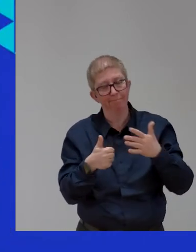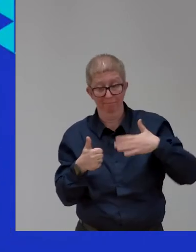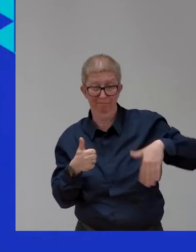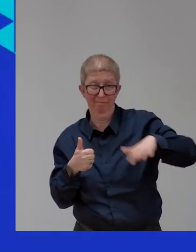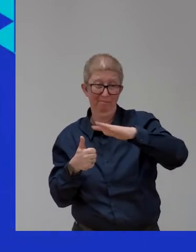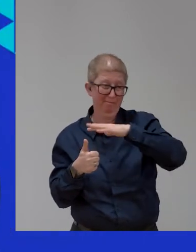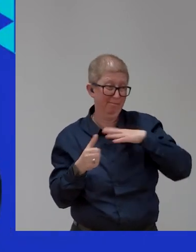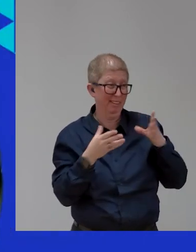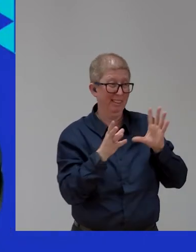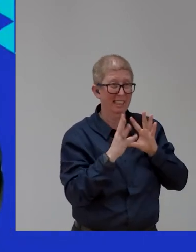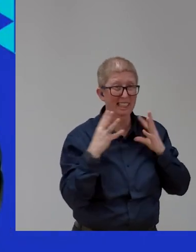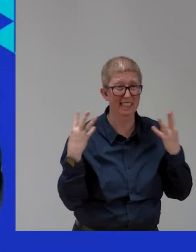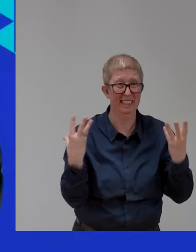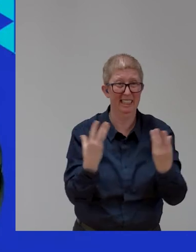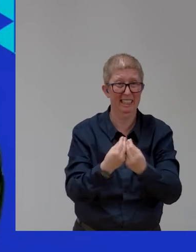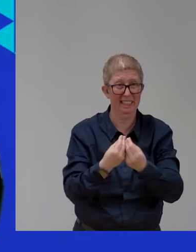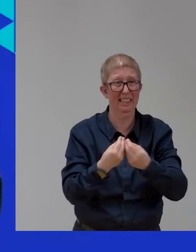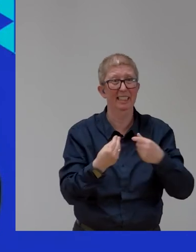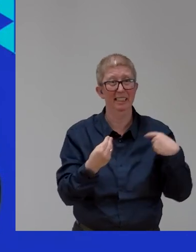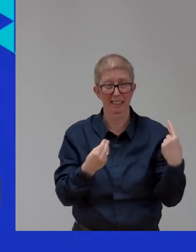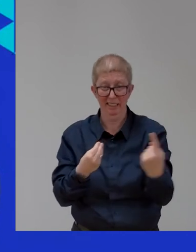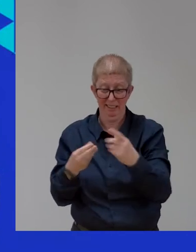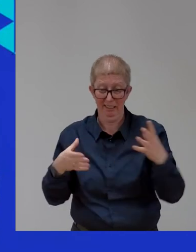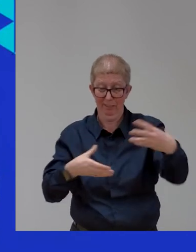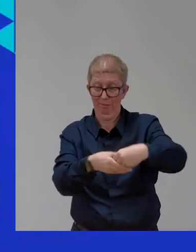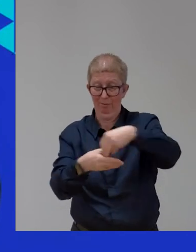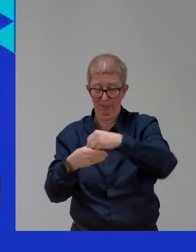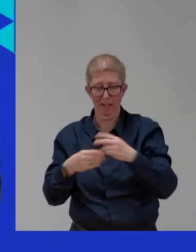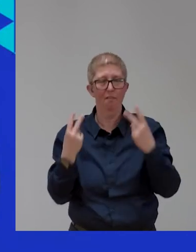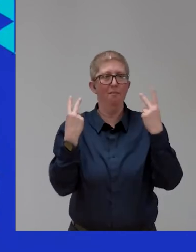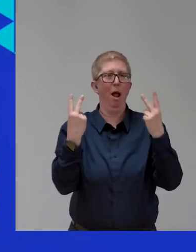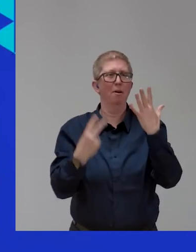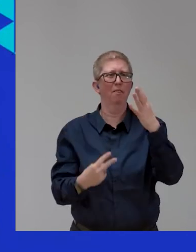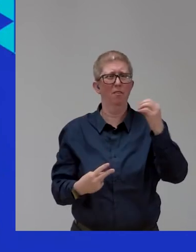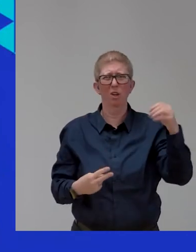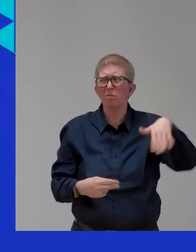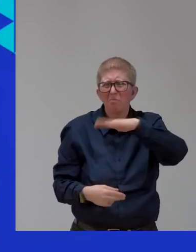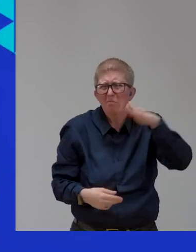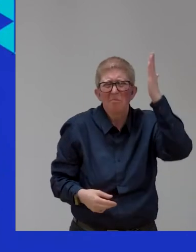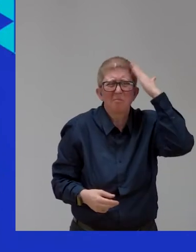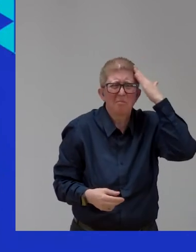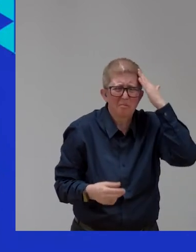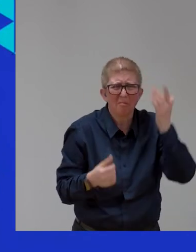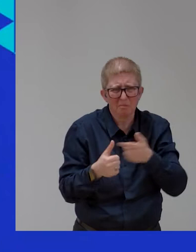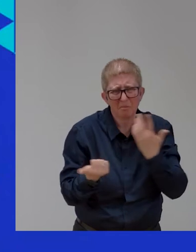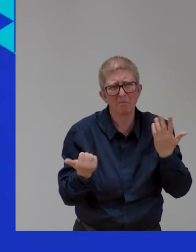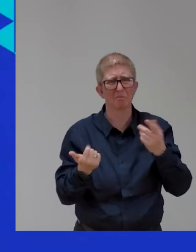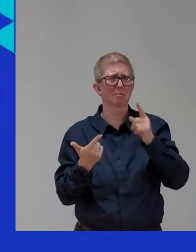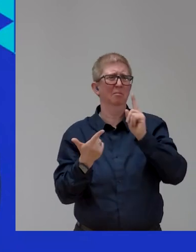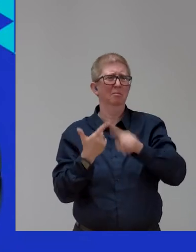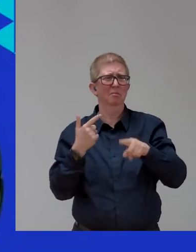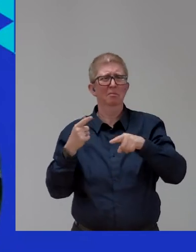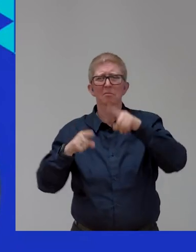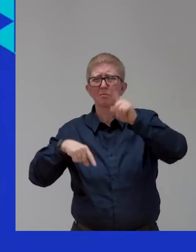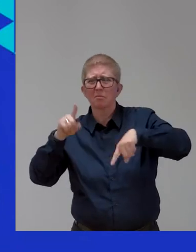the Valuable 500 that you all well know, of Purple Space, so the big platform of employee resource groups on